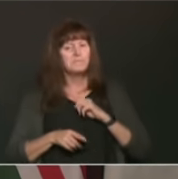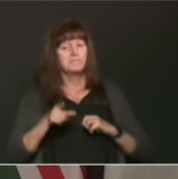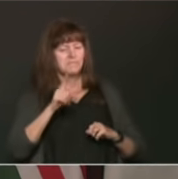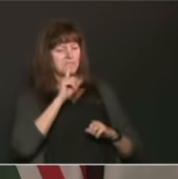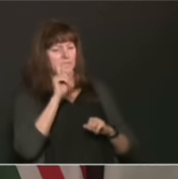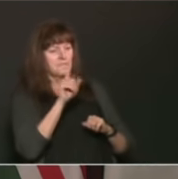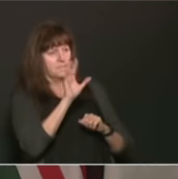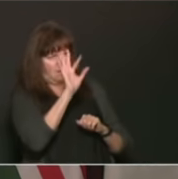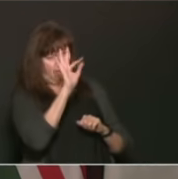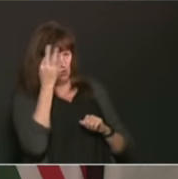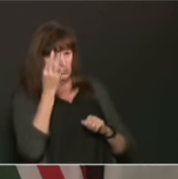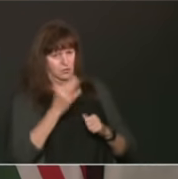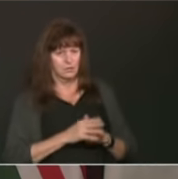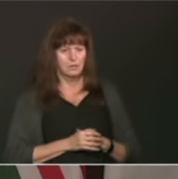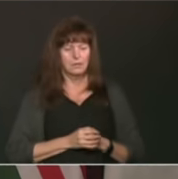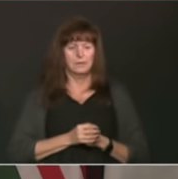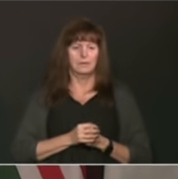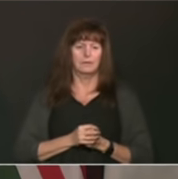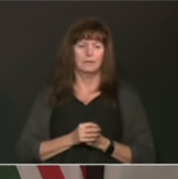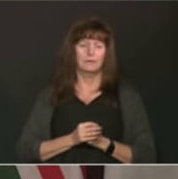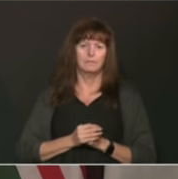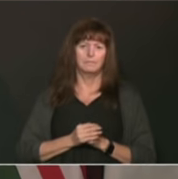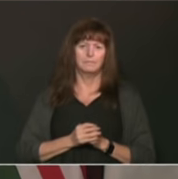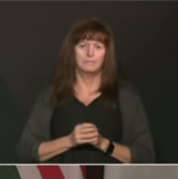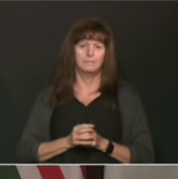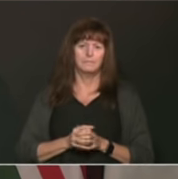weekend, special